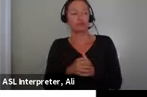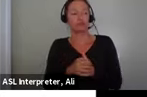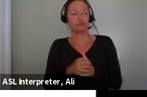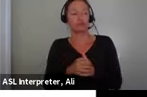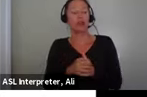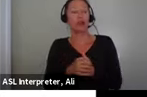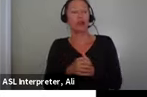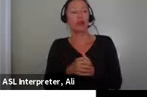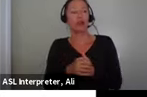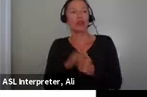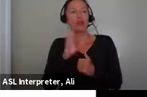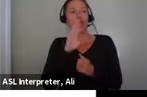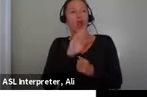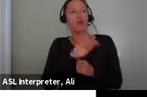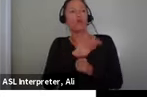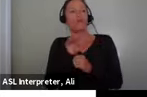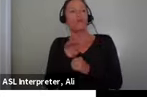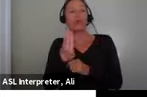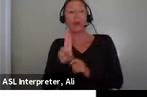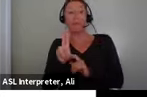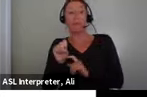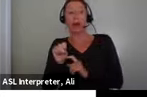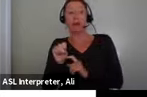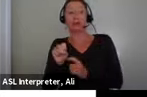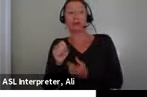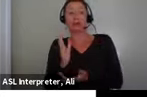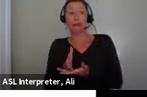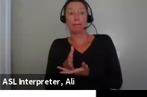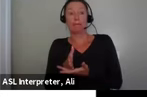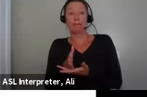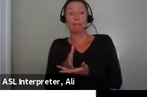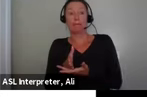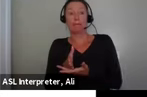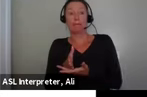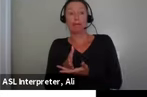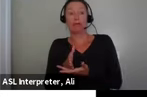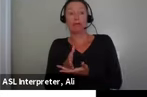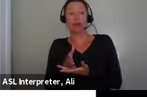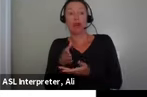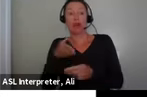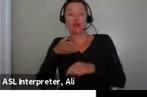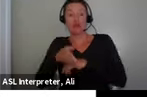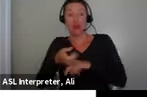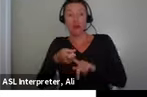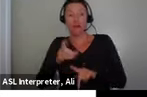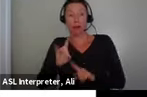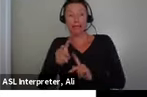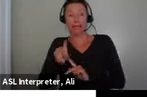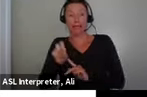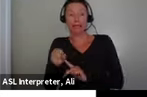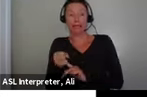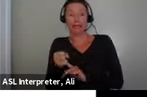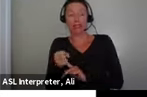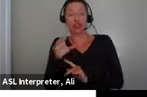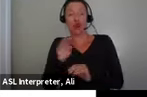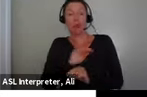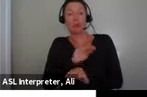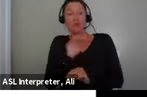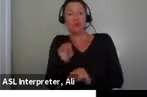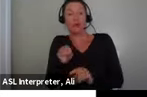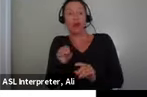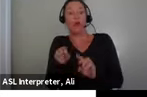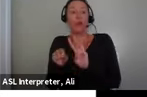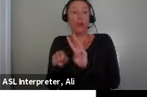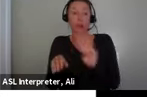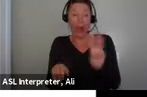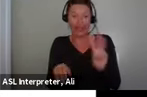that bus stop that's there right across from Dick's Sporting Goods. You're going to move it westward. You